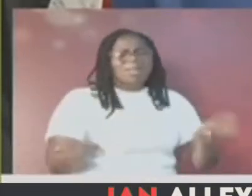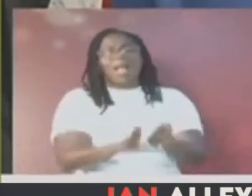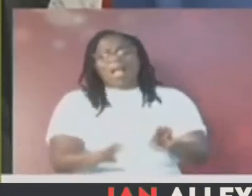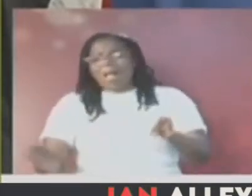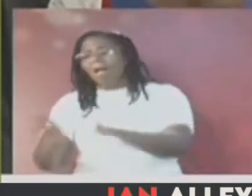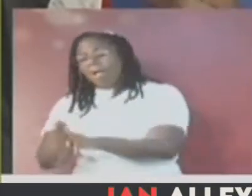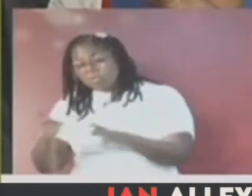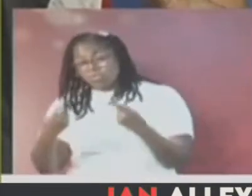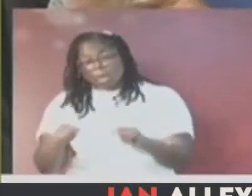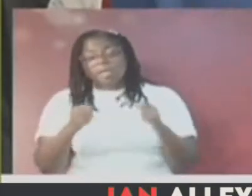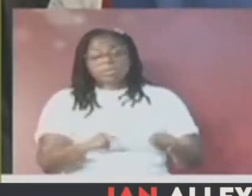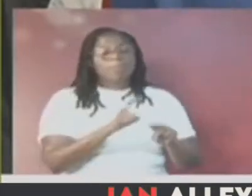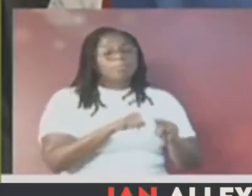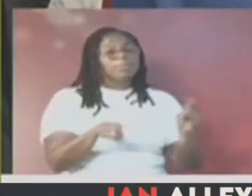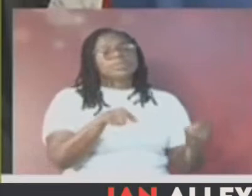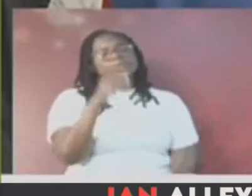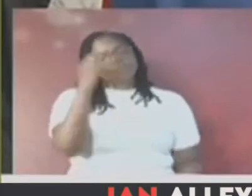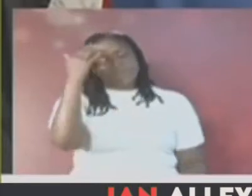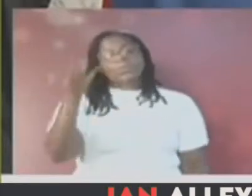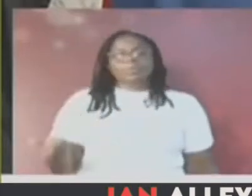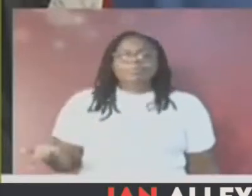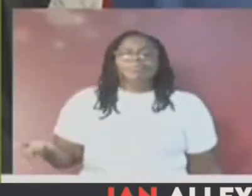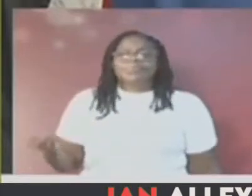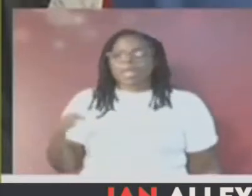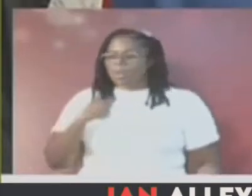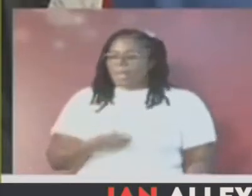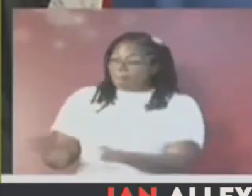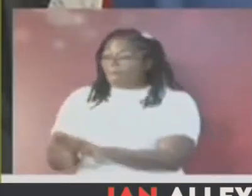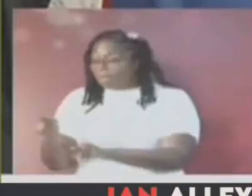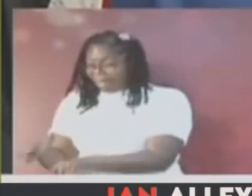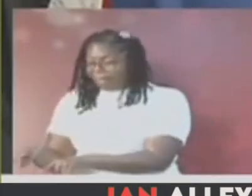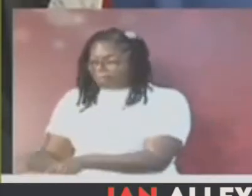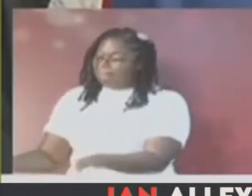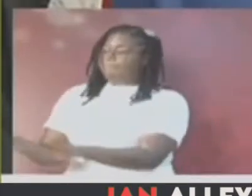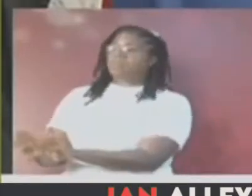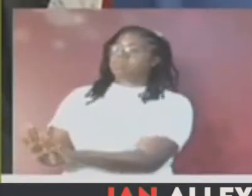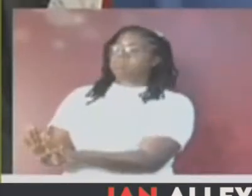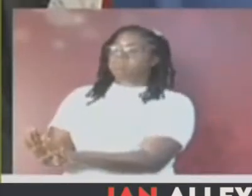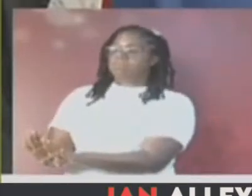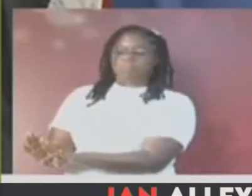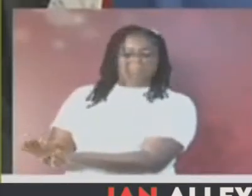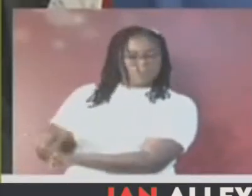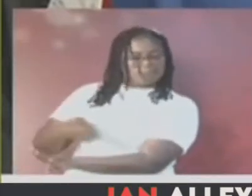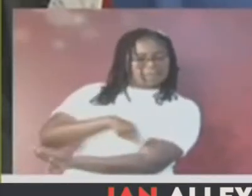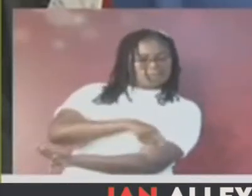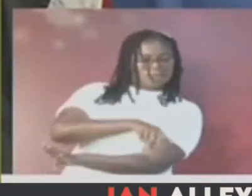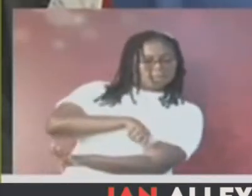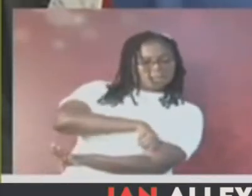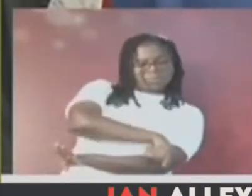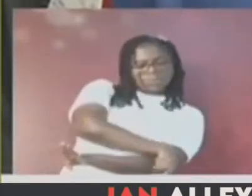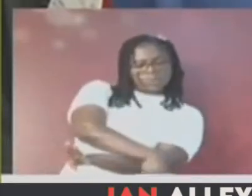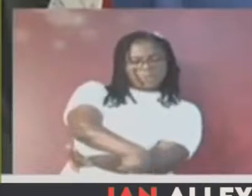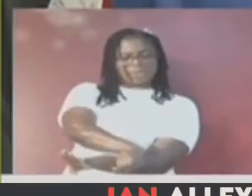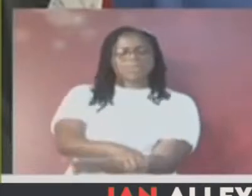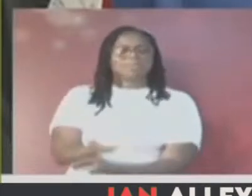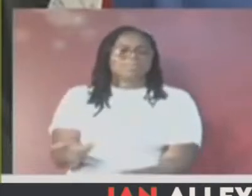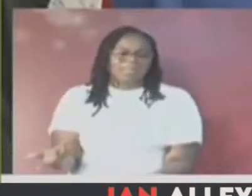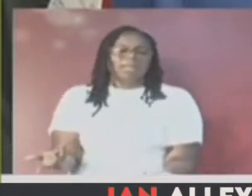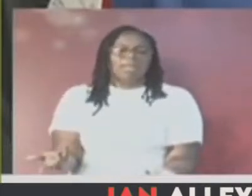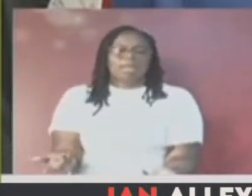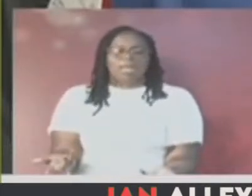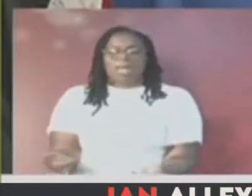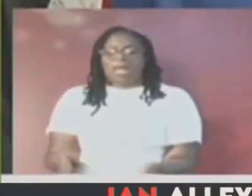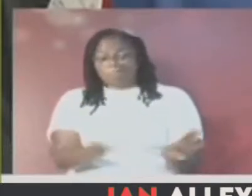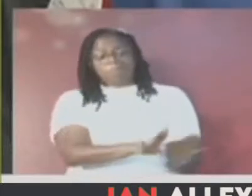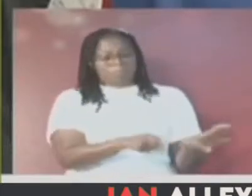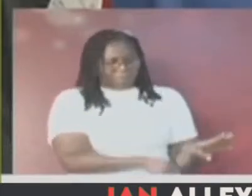know, as fast as we block here, they push there, and of course, with some local help, it is relatively easy to run 7 miles across the border,